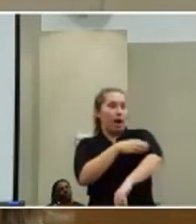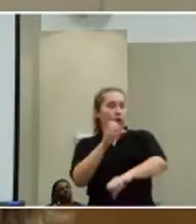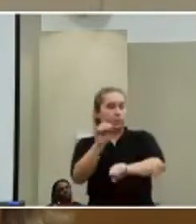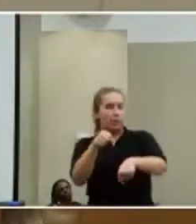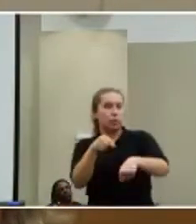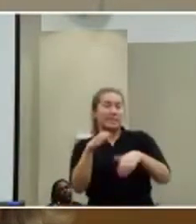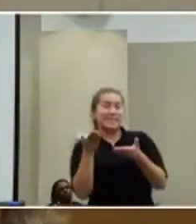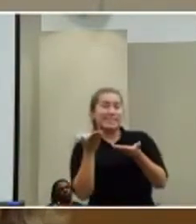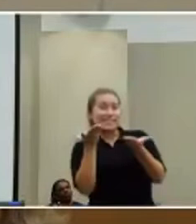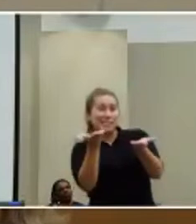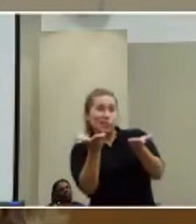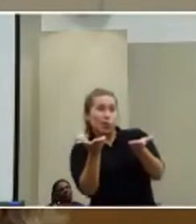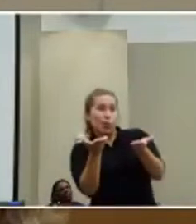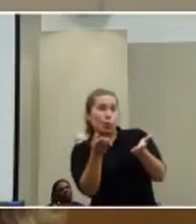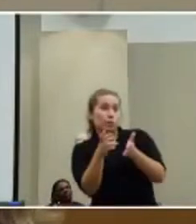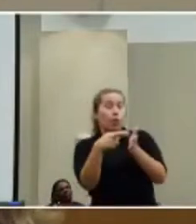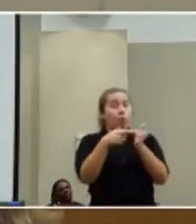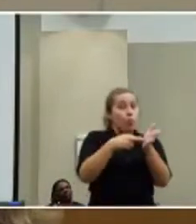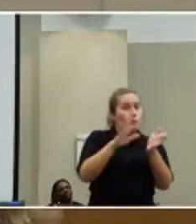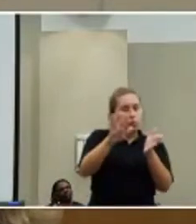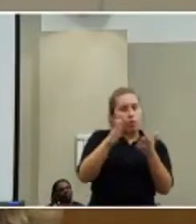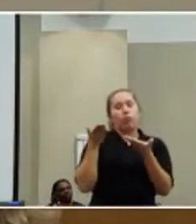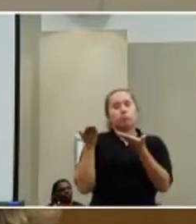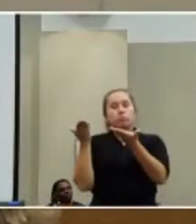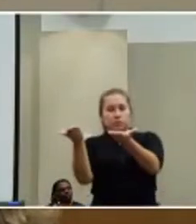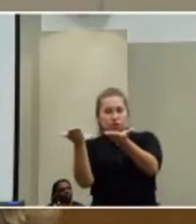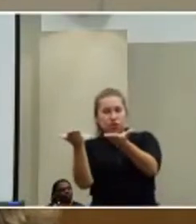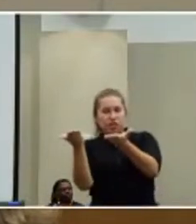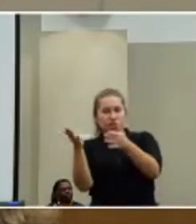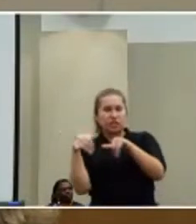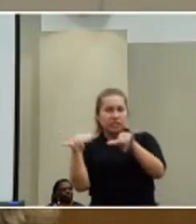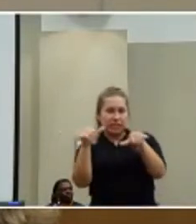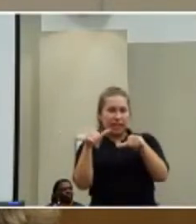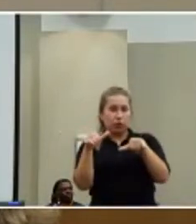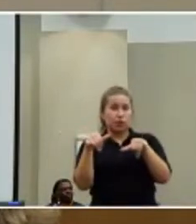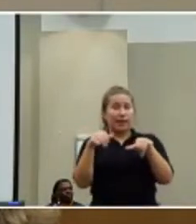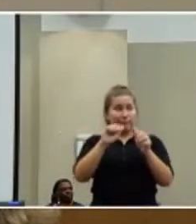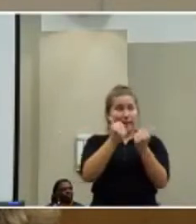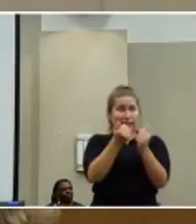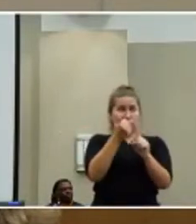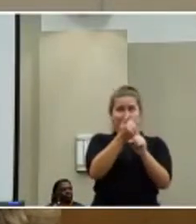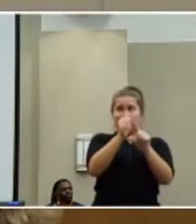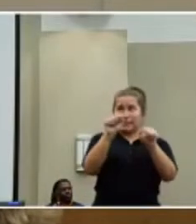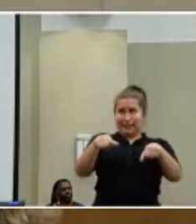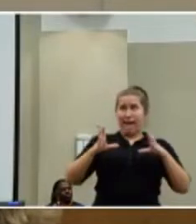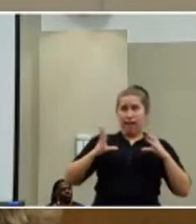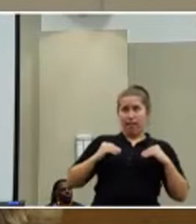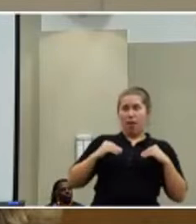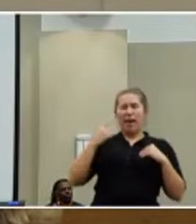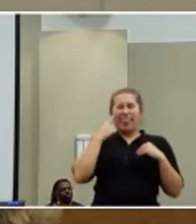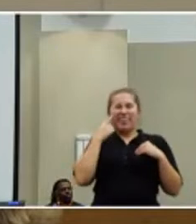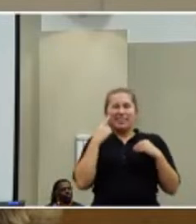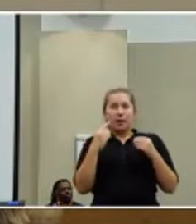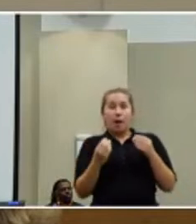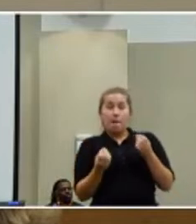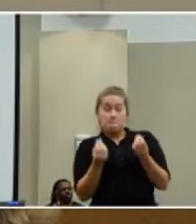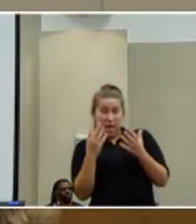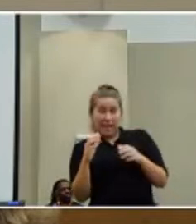that agencies can adopt, and I think there is interest among more than one federal agency in